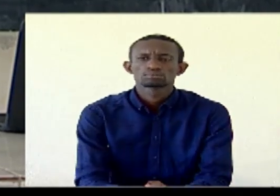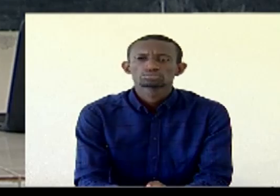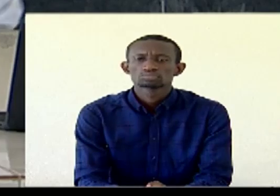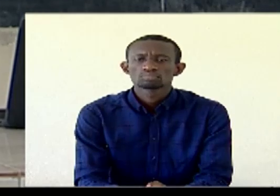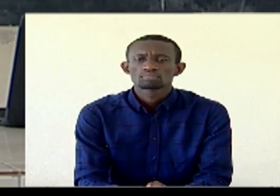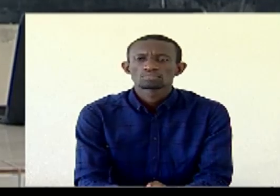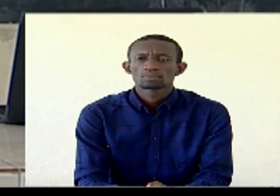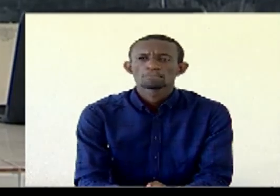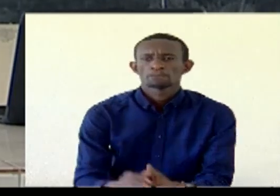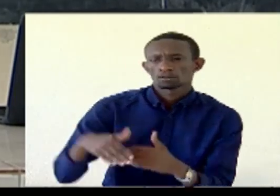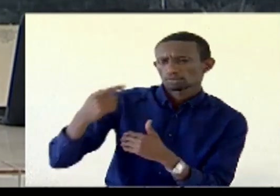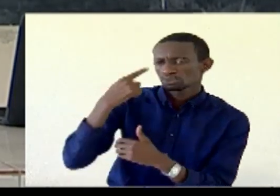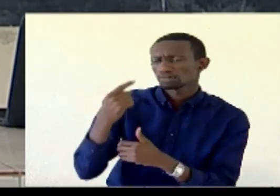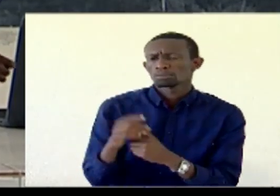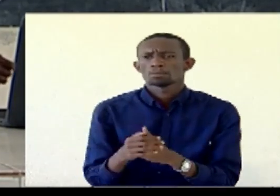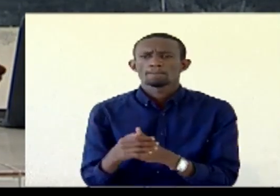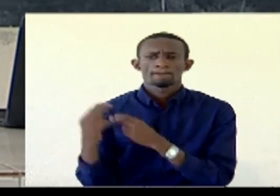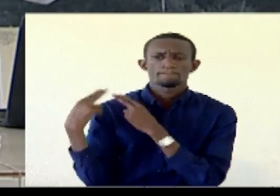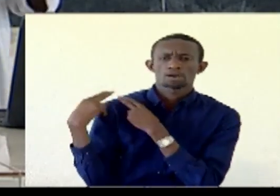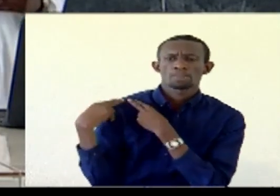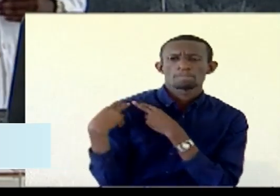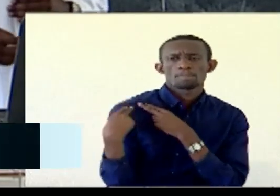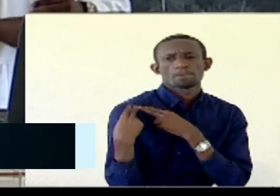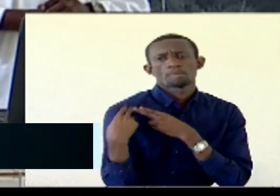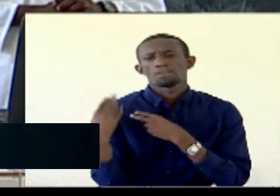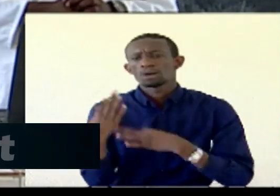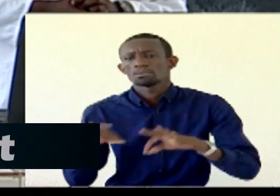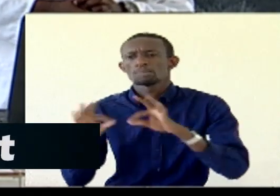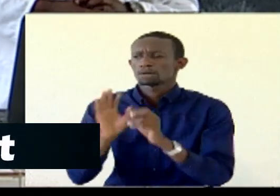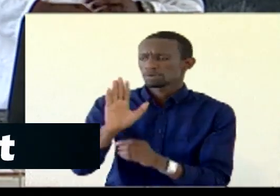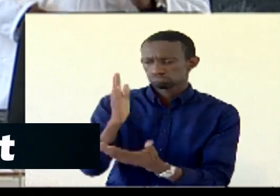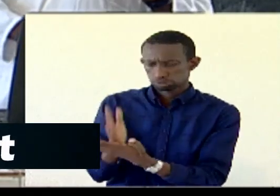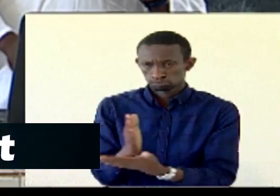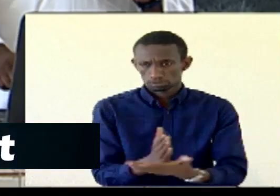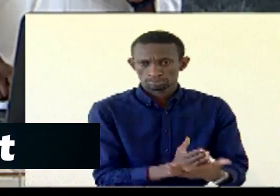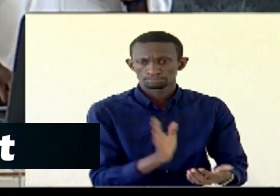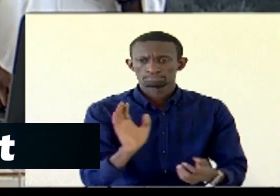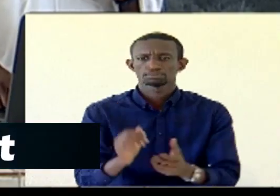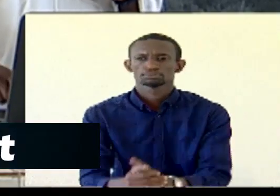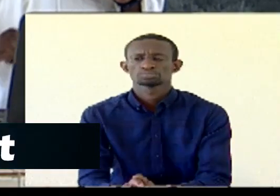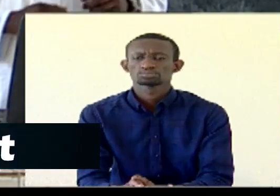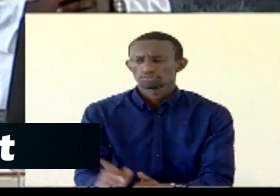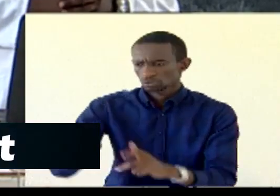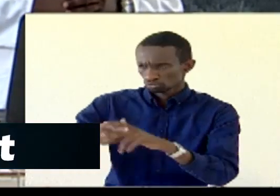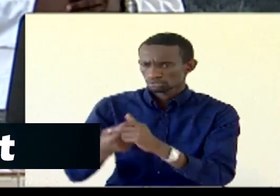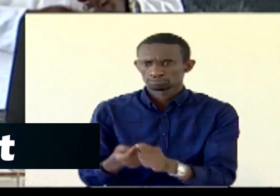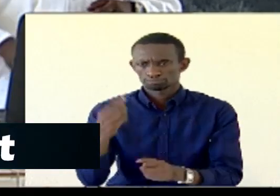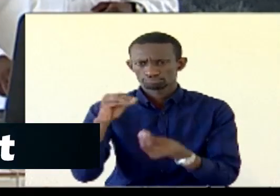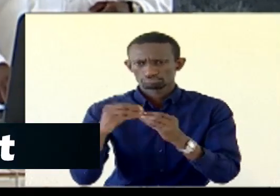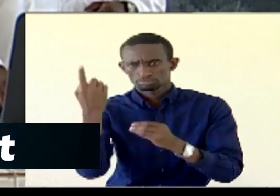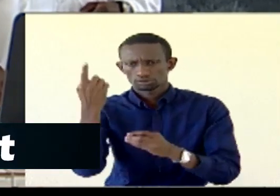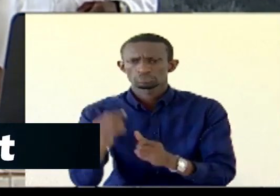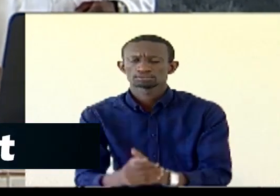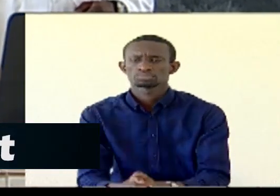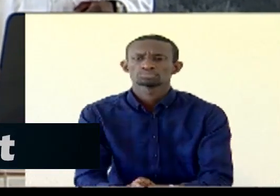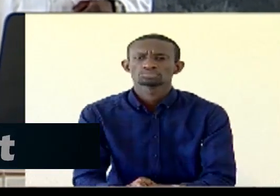And we're going to talk about the function of each of these parts of the urinary system. Let's start with number one.